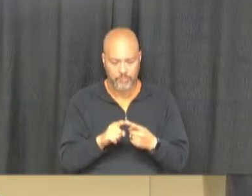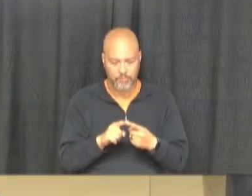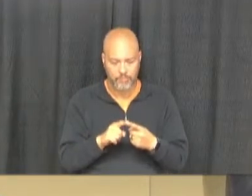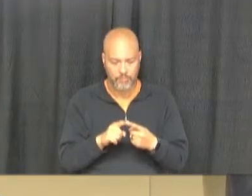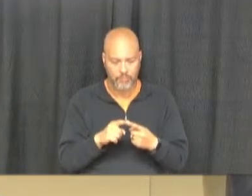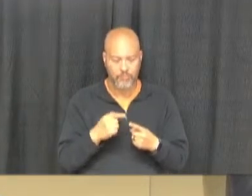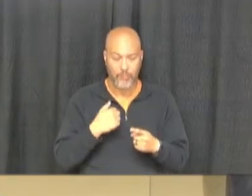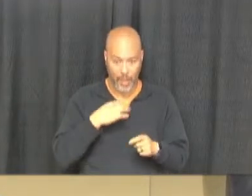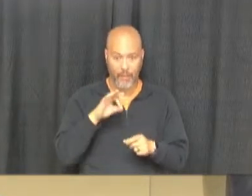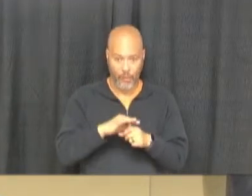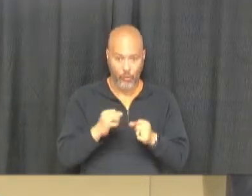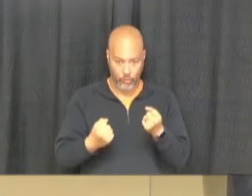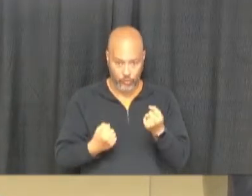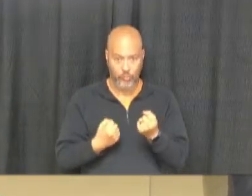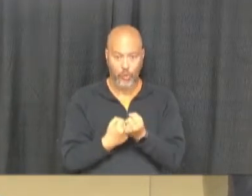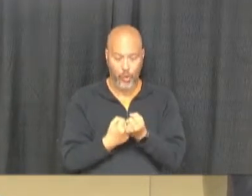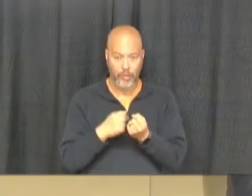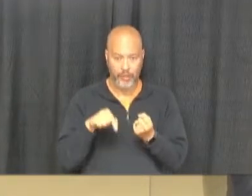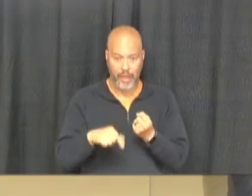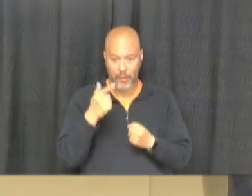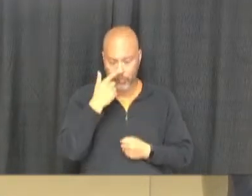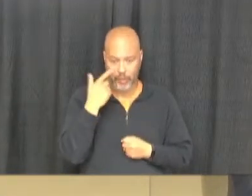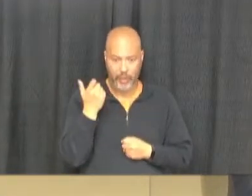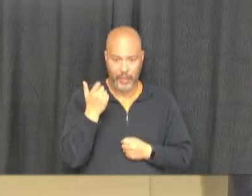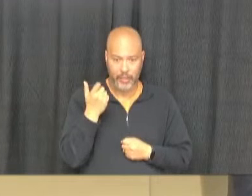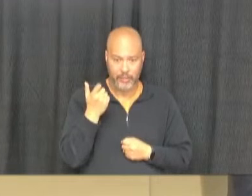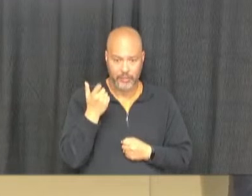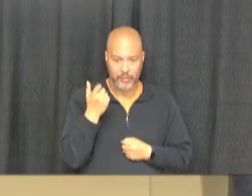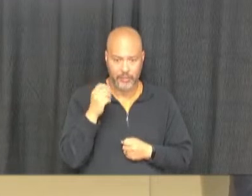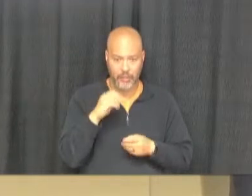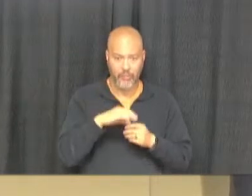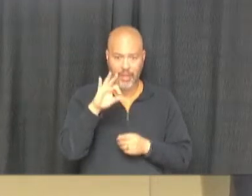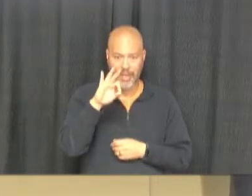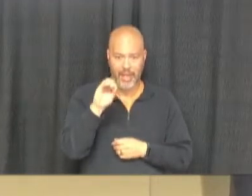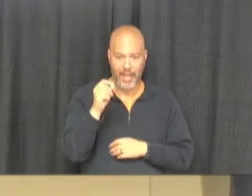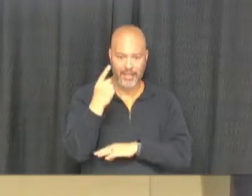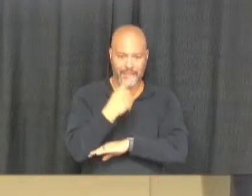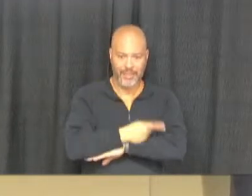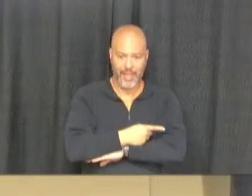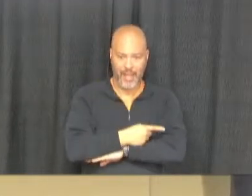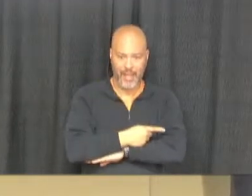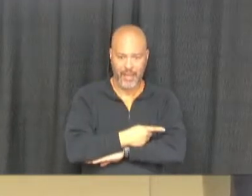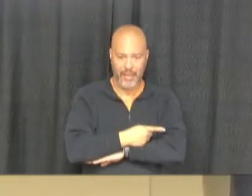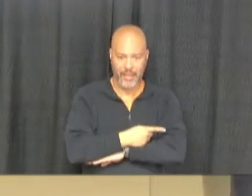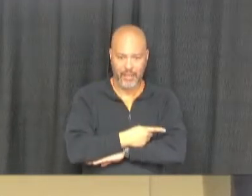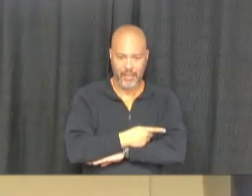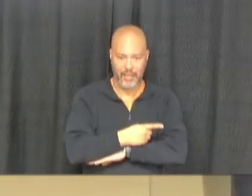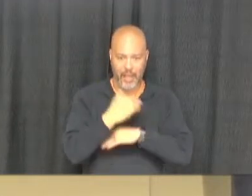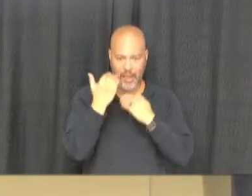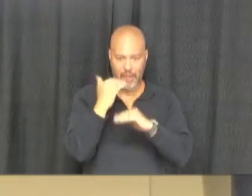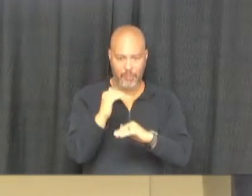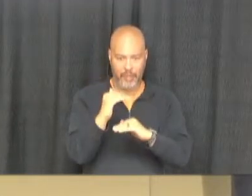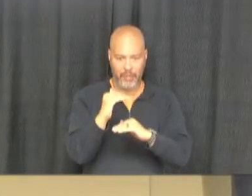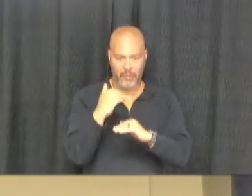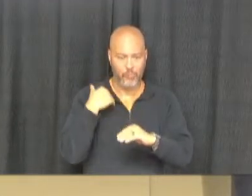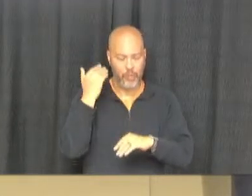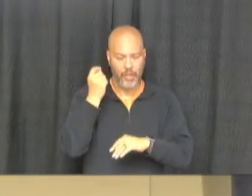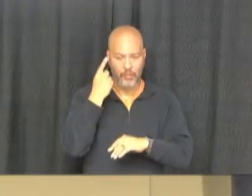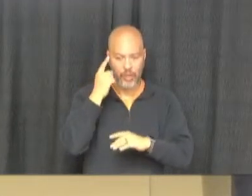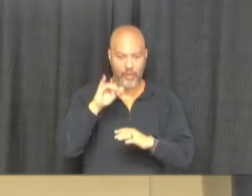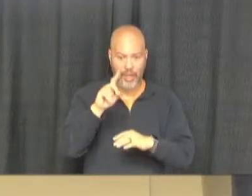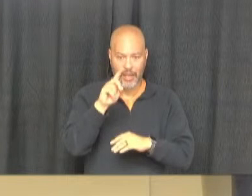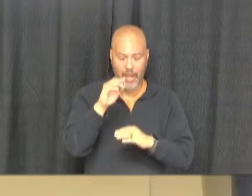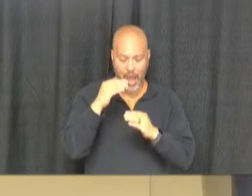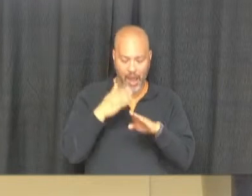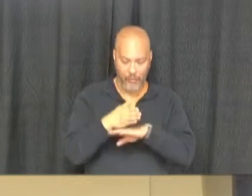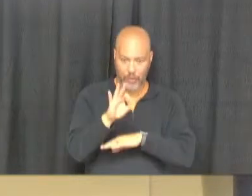I voted in favor of this because the 90-day clause. From what we understood, after 90 days, the